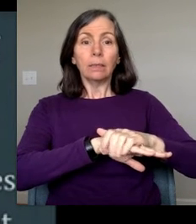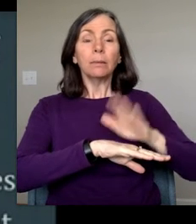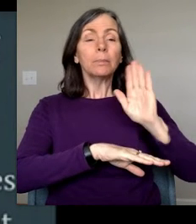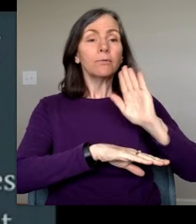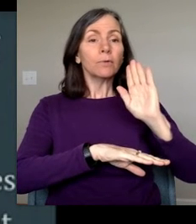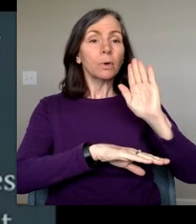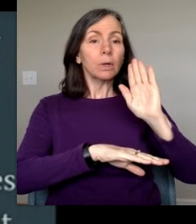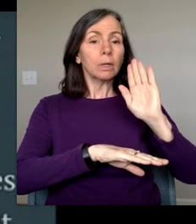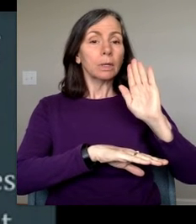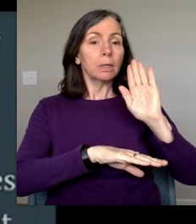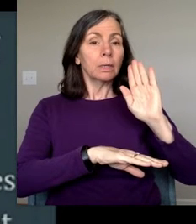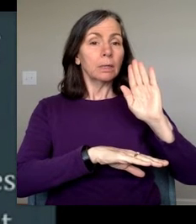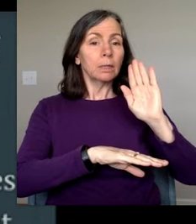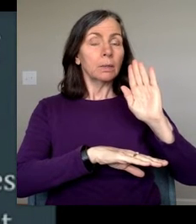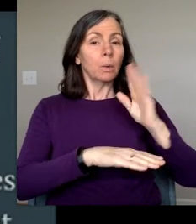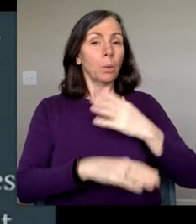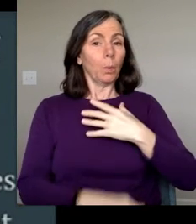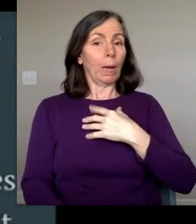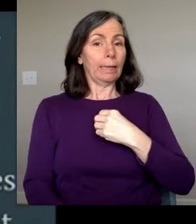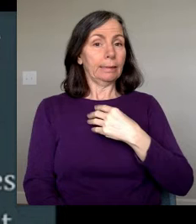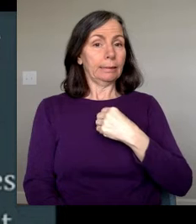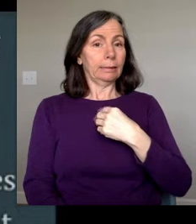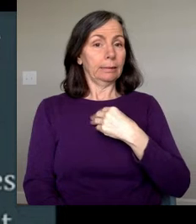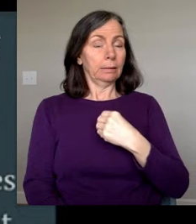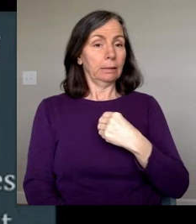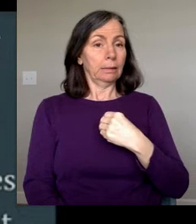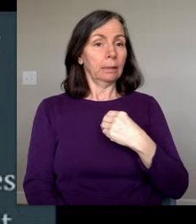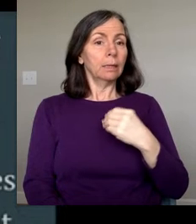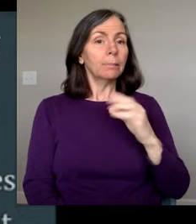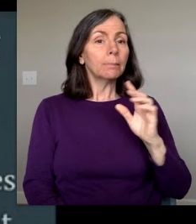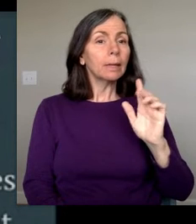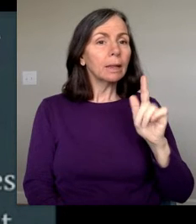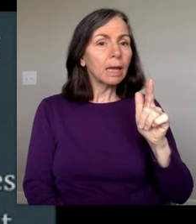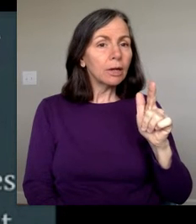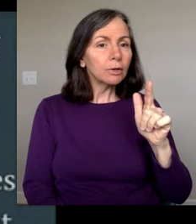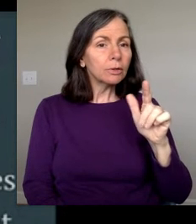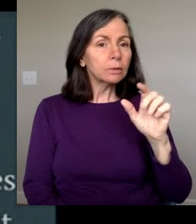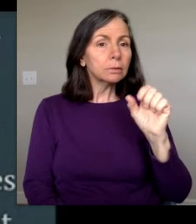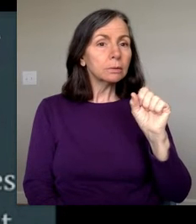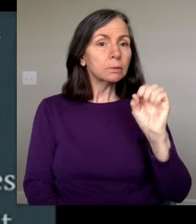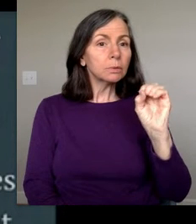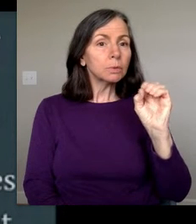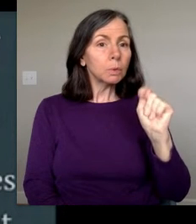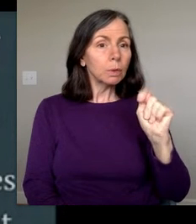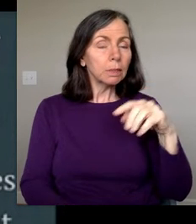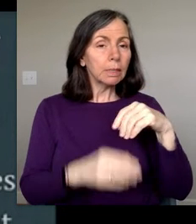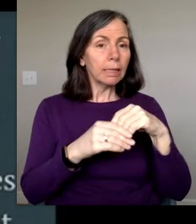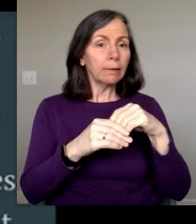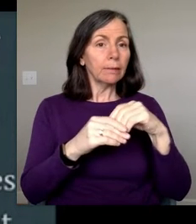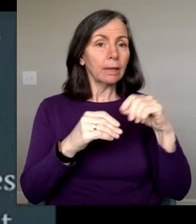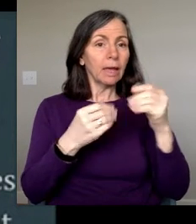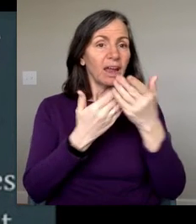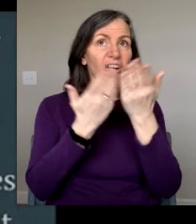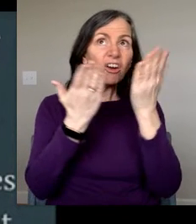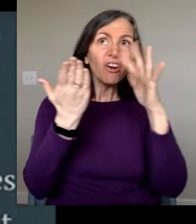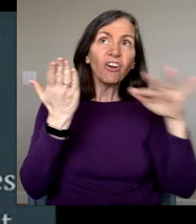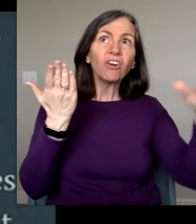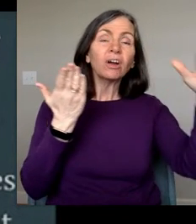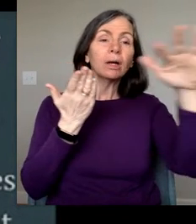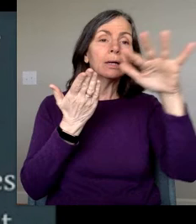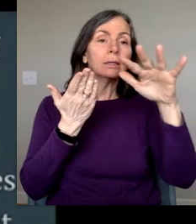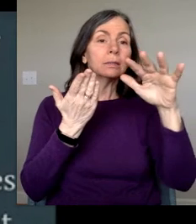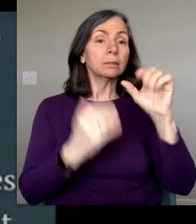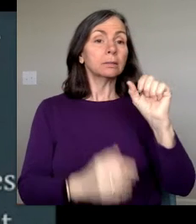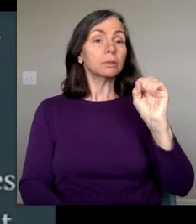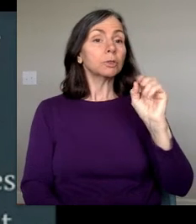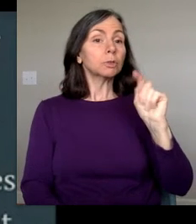soot is the black stuff that is left after we